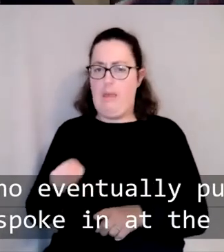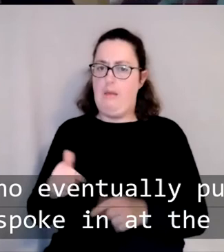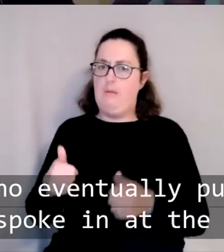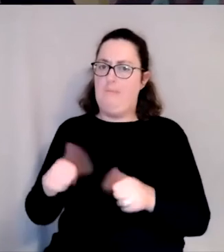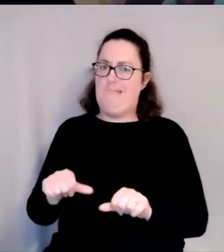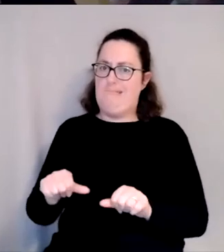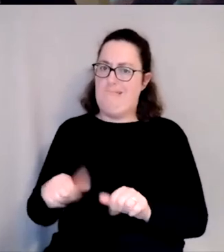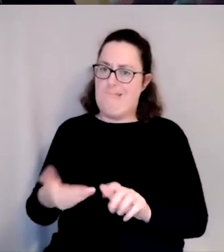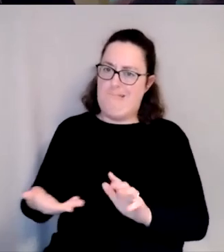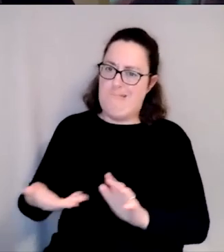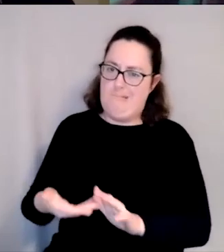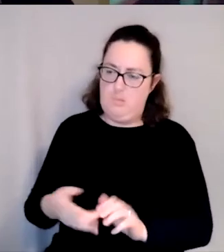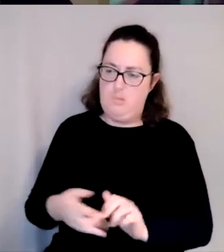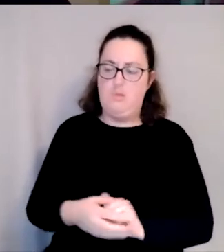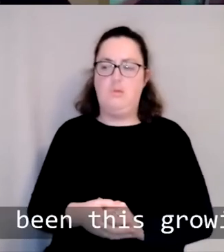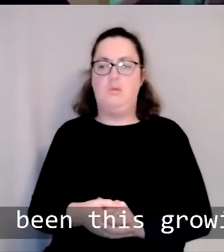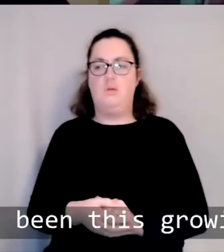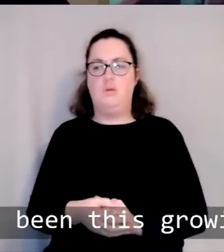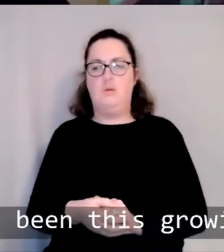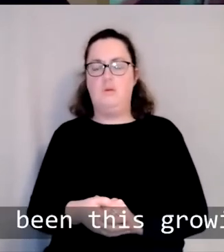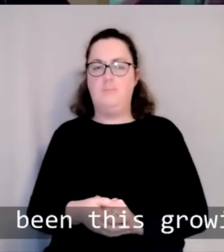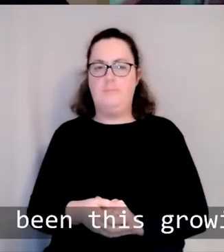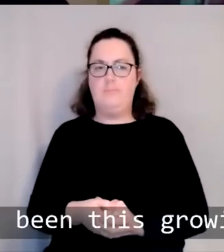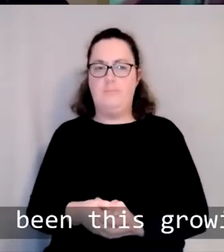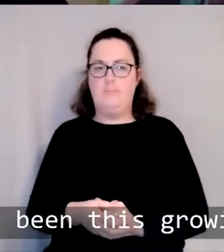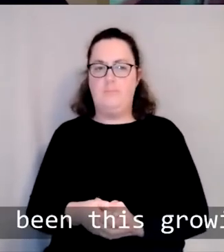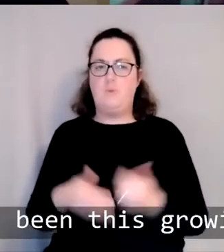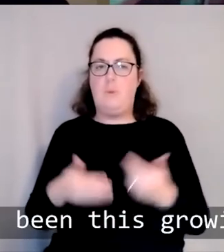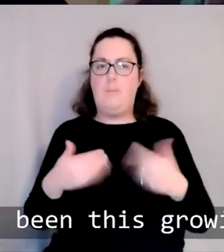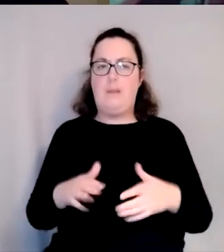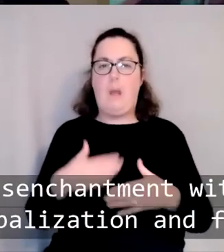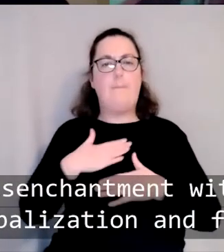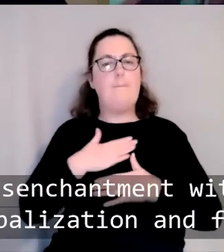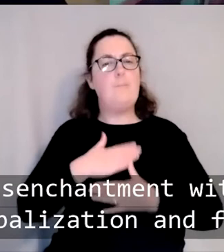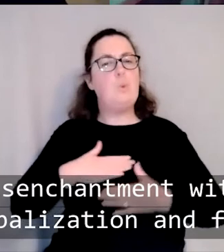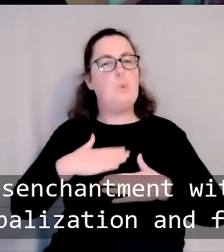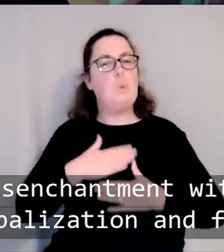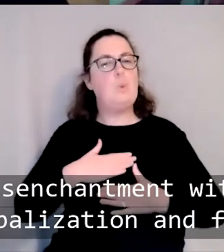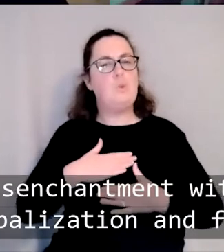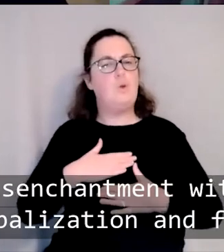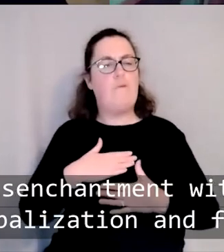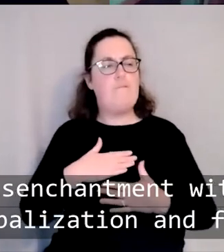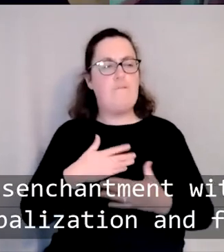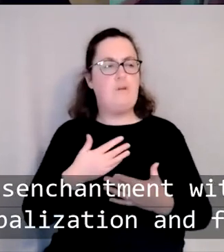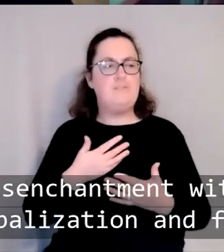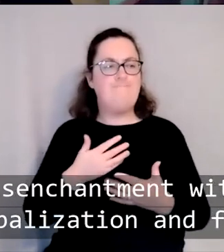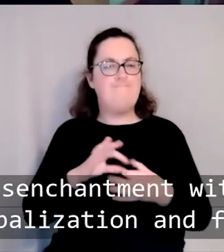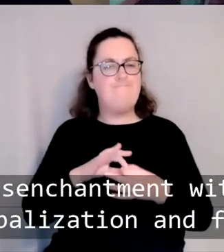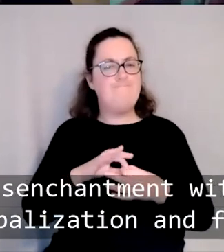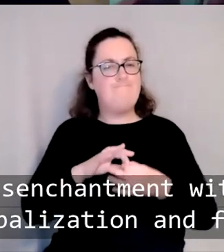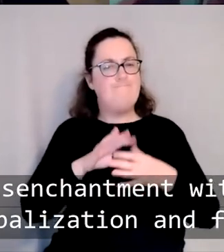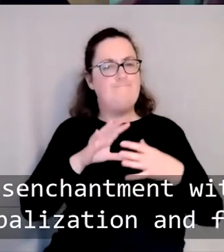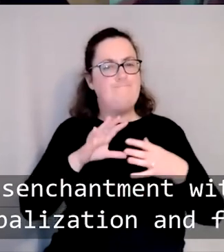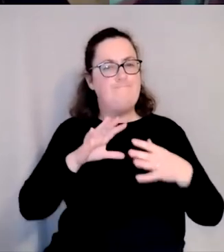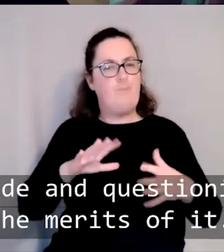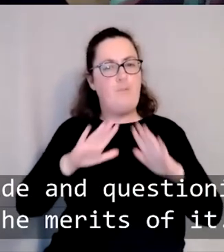in at the end. So that there has been this growing mood, sort of disenchantment with